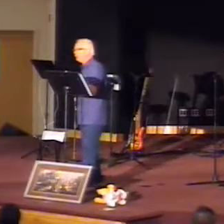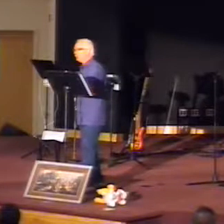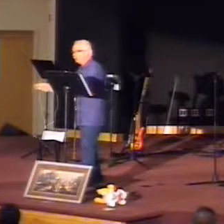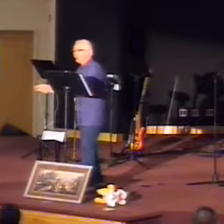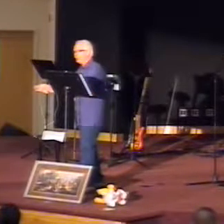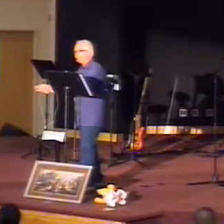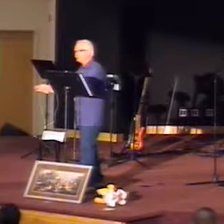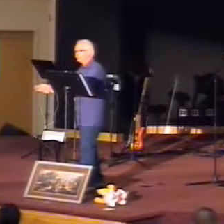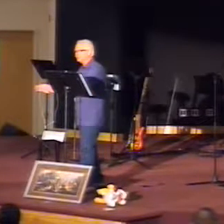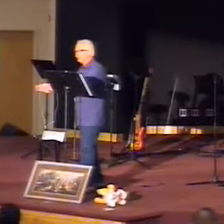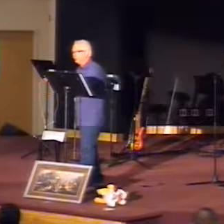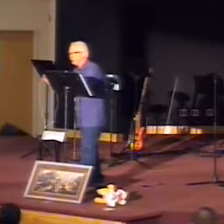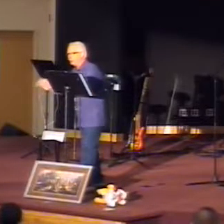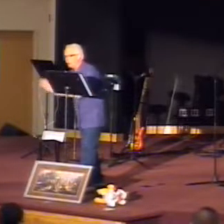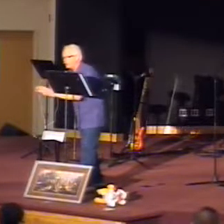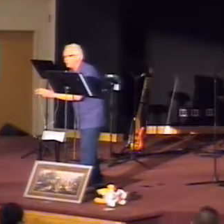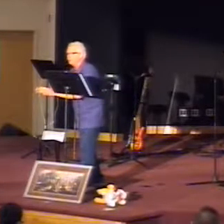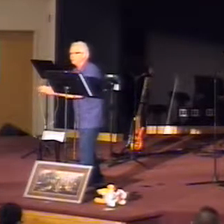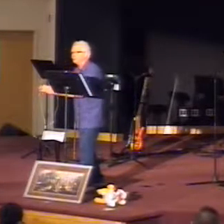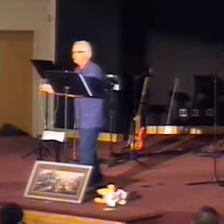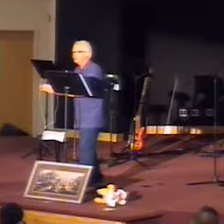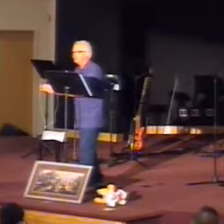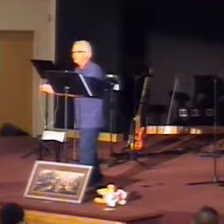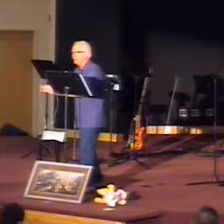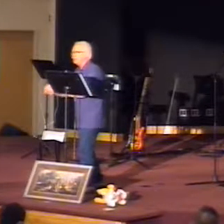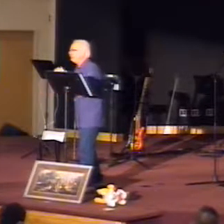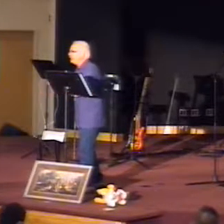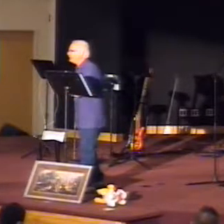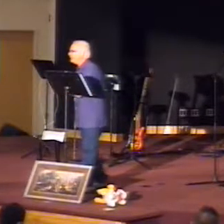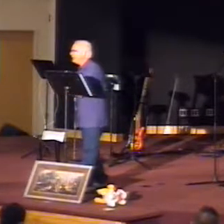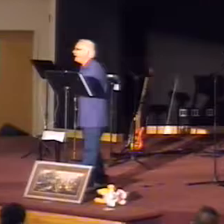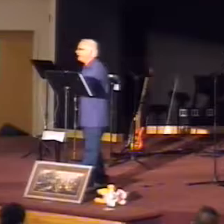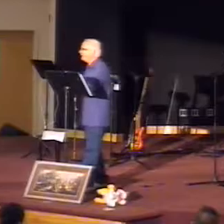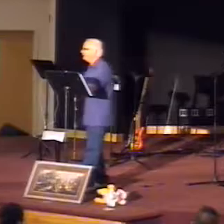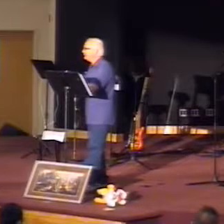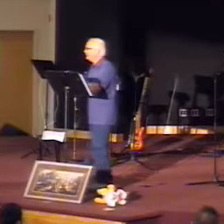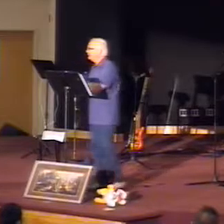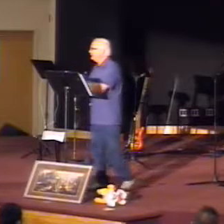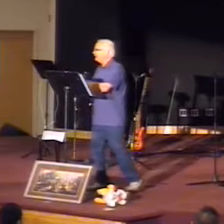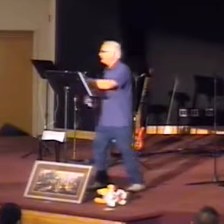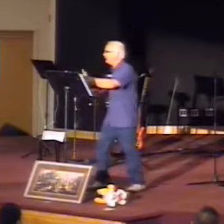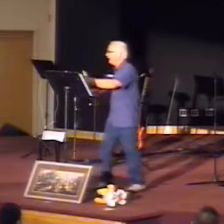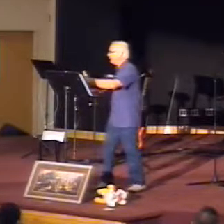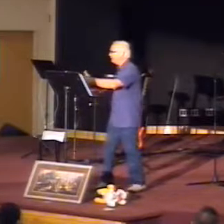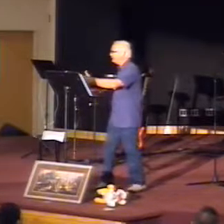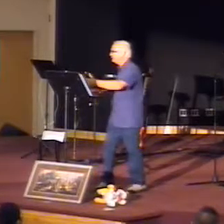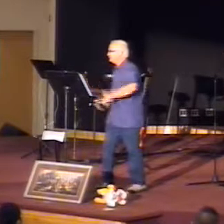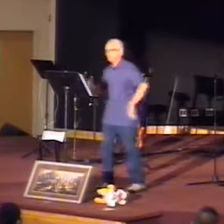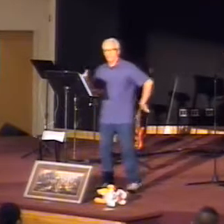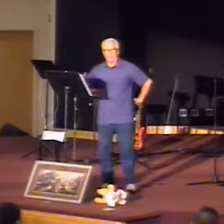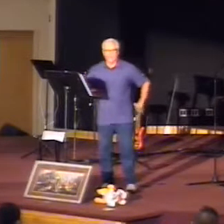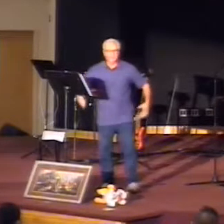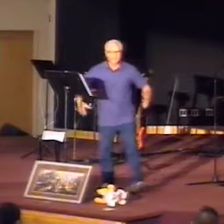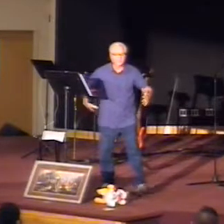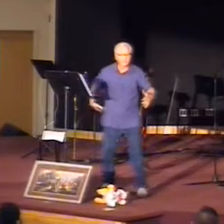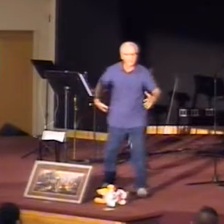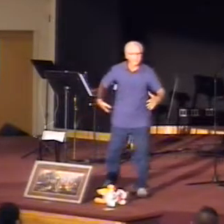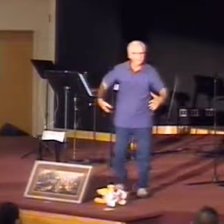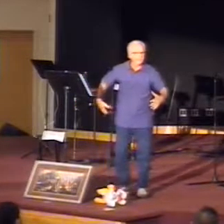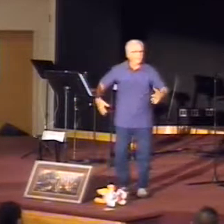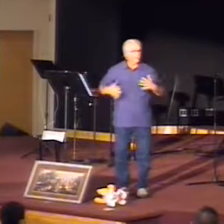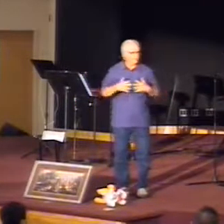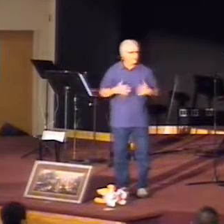what you're doing and what you're about to do. And then based on that, he comes behind, around, in